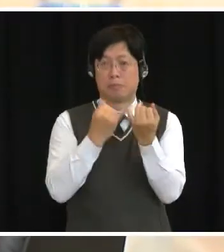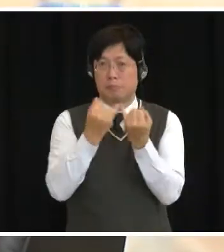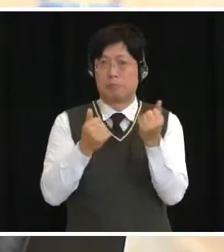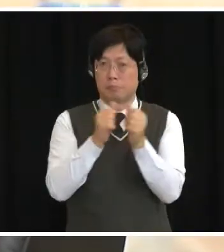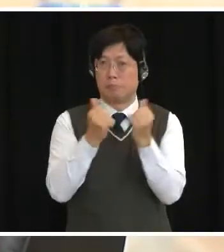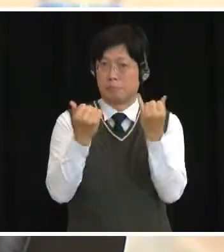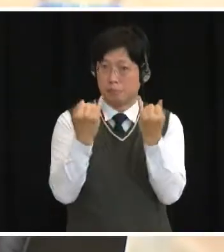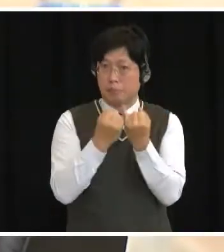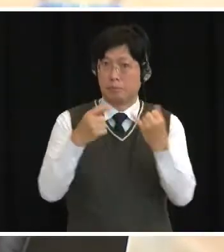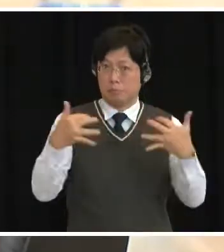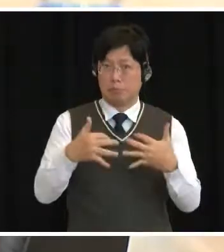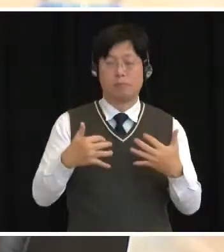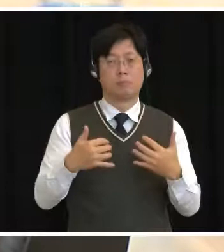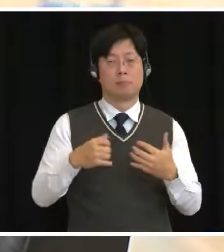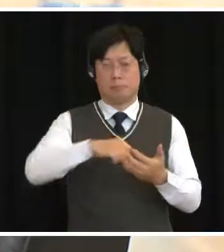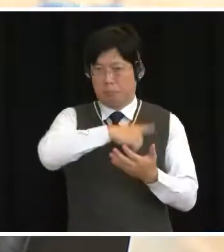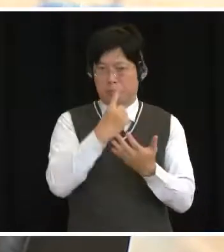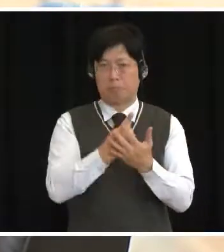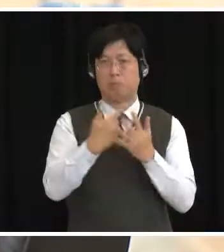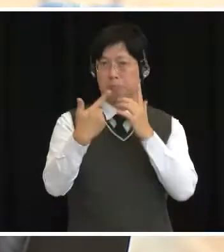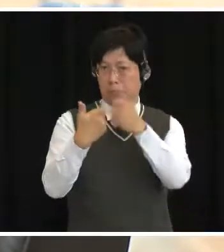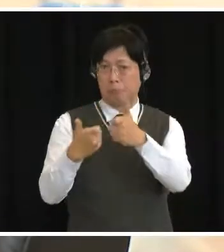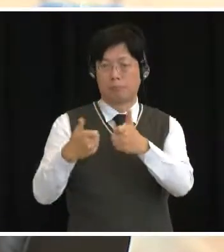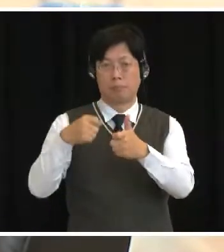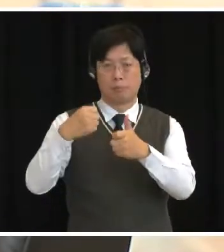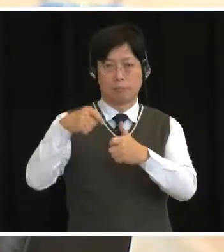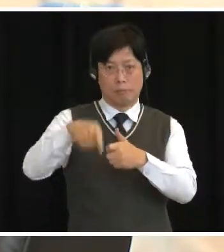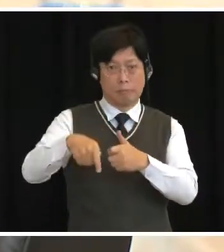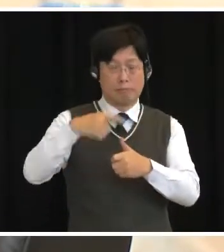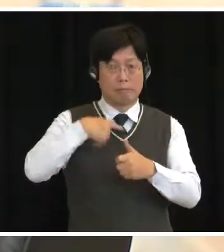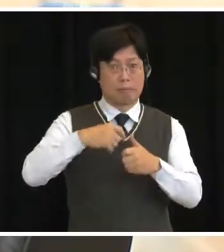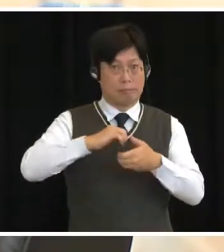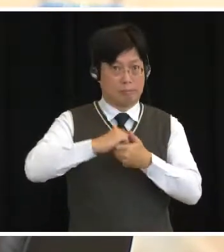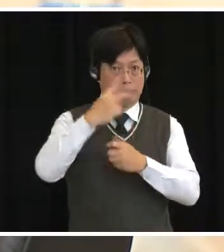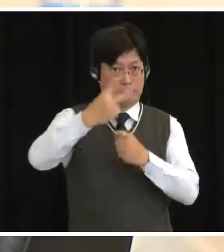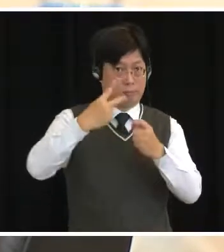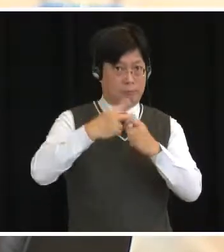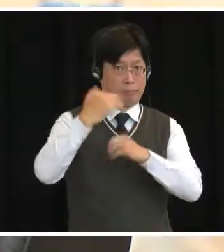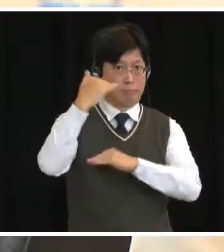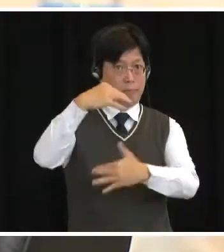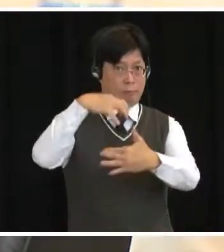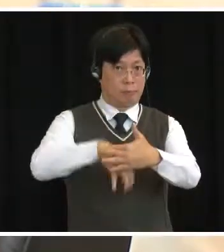and based on the Grand Justice's interpretation,